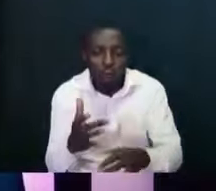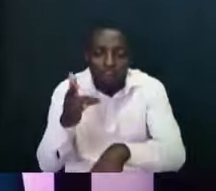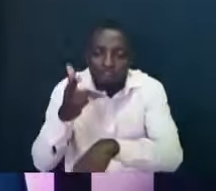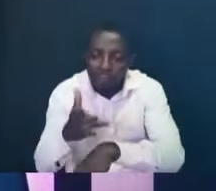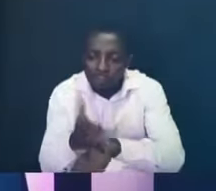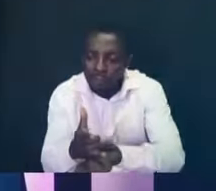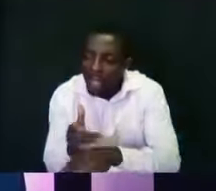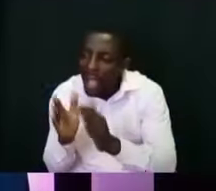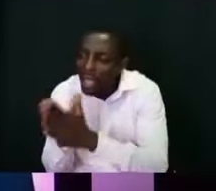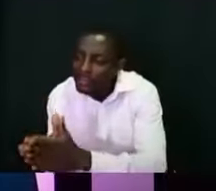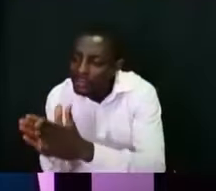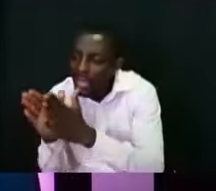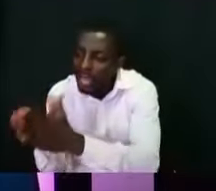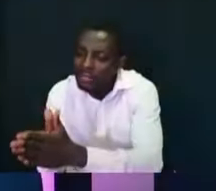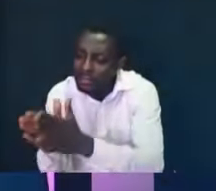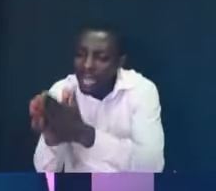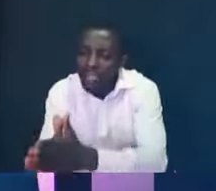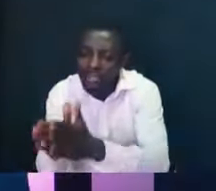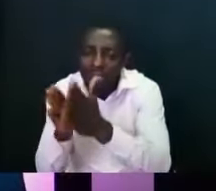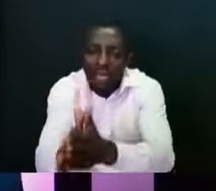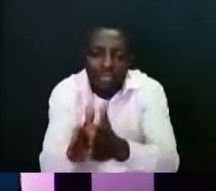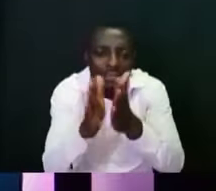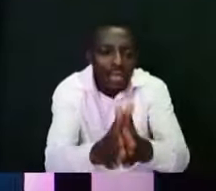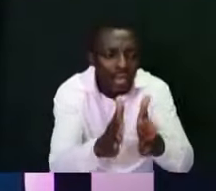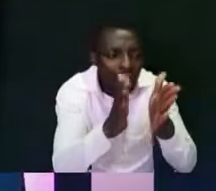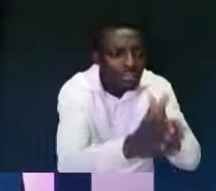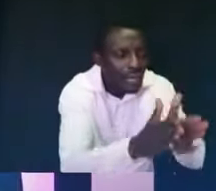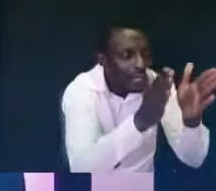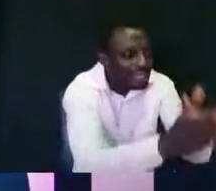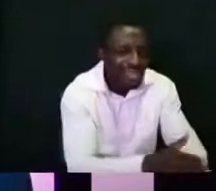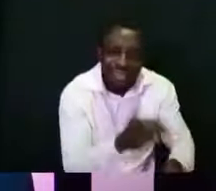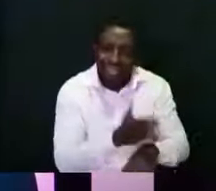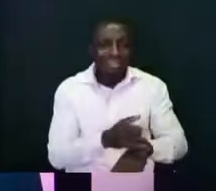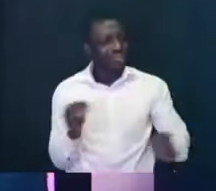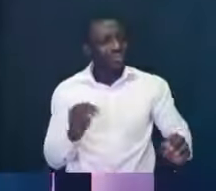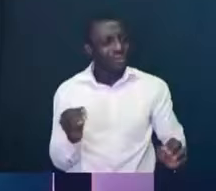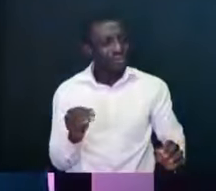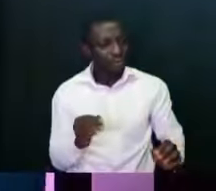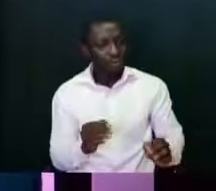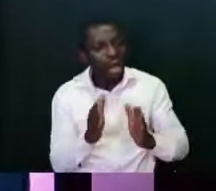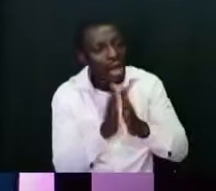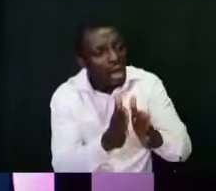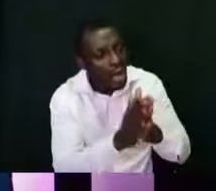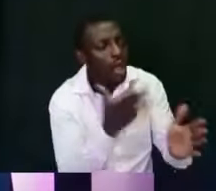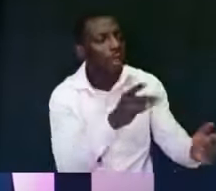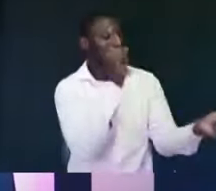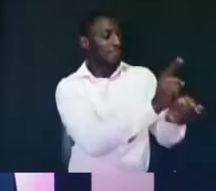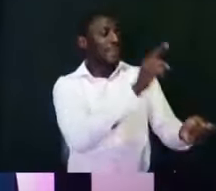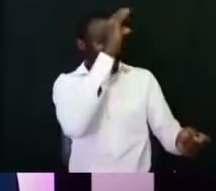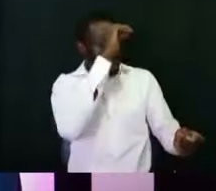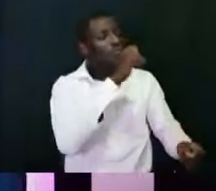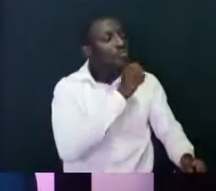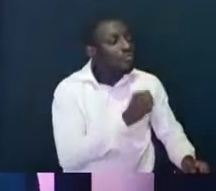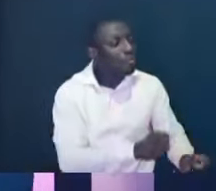He sought and sought to no avail. Oh, hwehwehwehwehwe wenya. Finally he met this old man. Na echire no kushi akokre. Please, where can I get